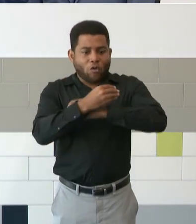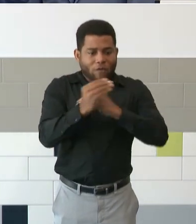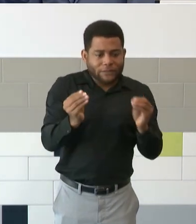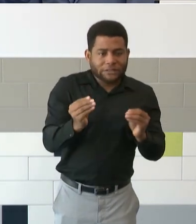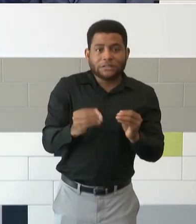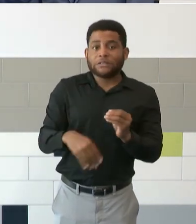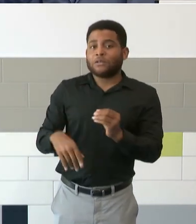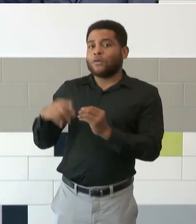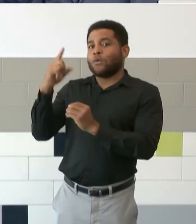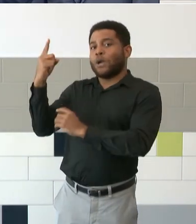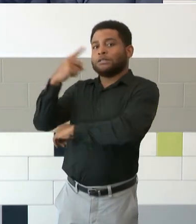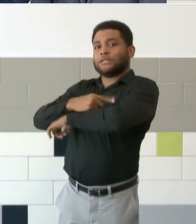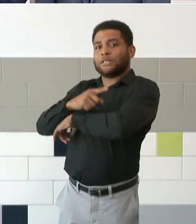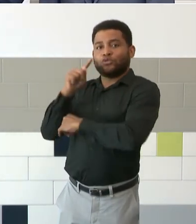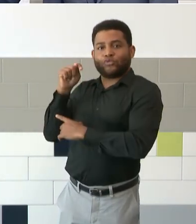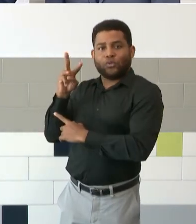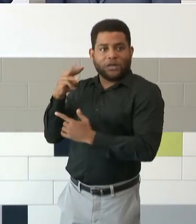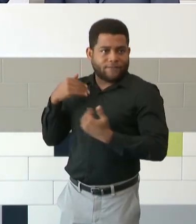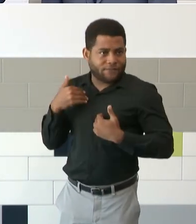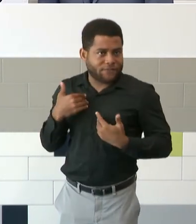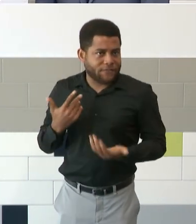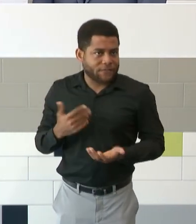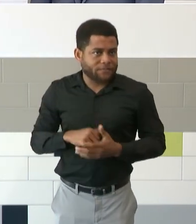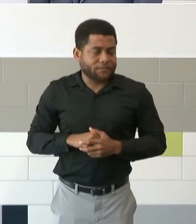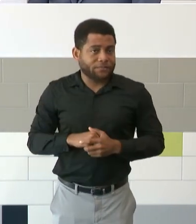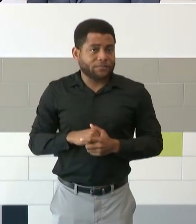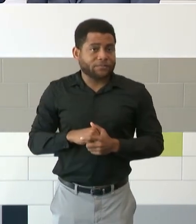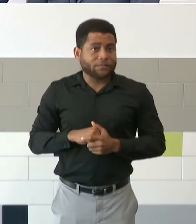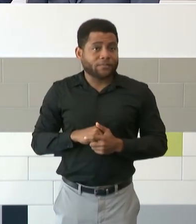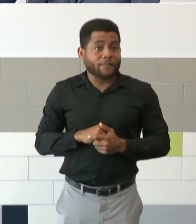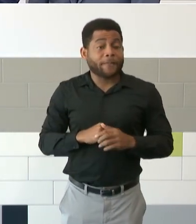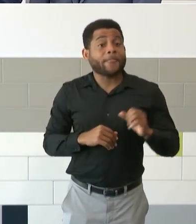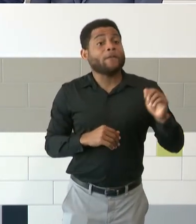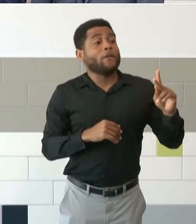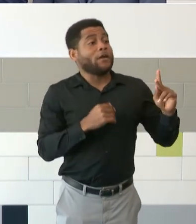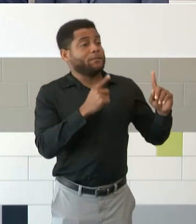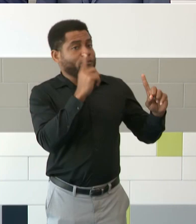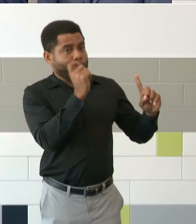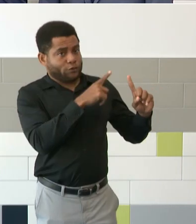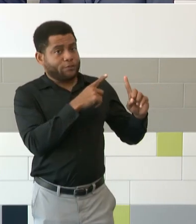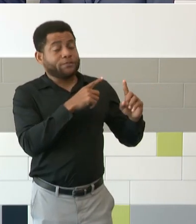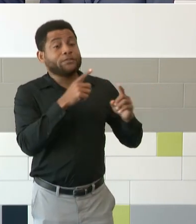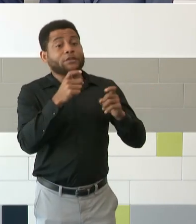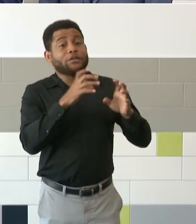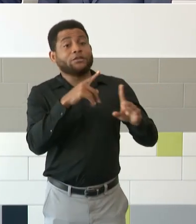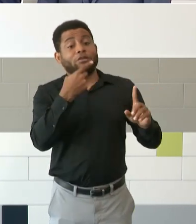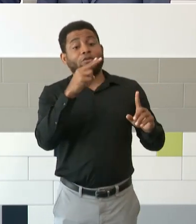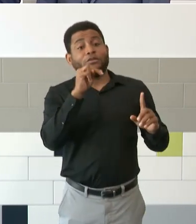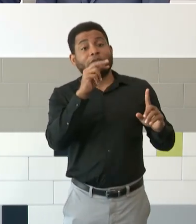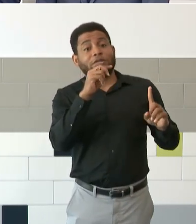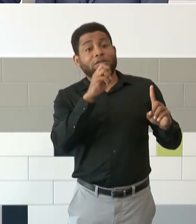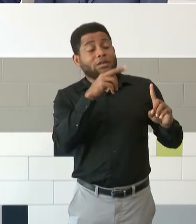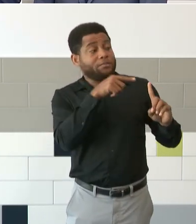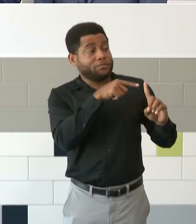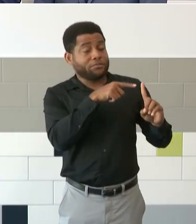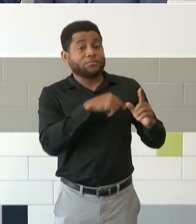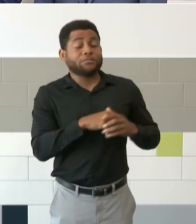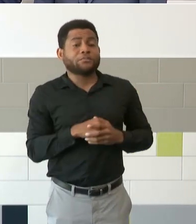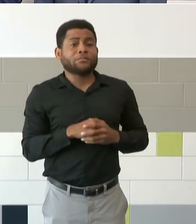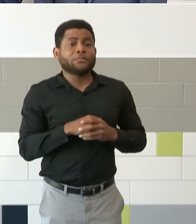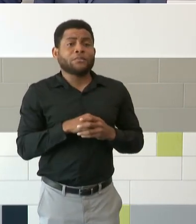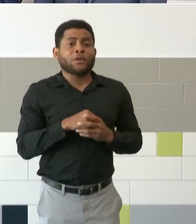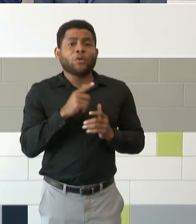Yes. A couple questions for Mr. Hunter. Yeah, sure. What's your question? Sure. So with the asset acquisition